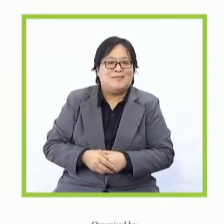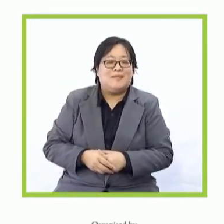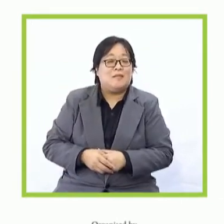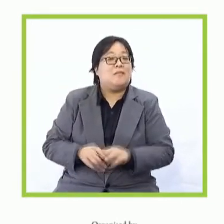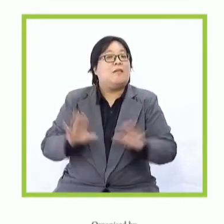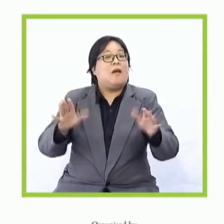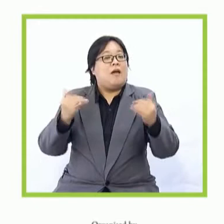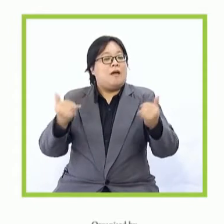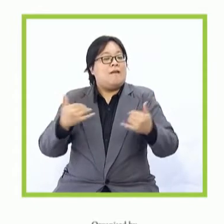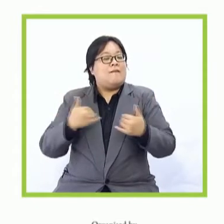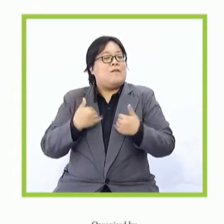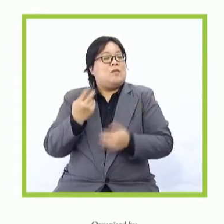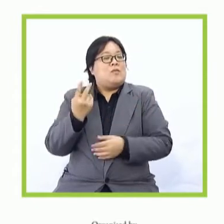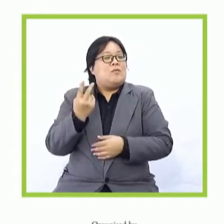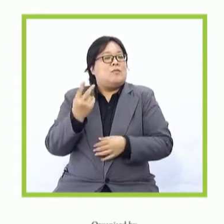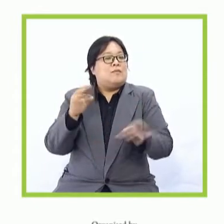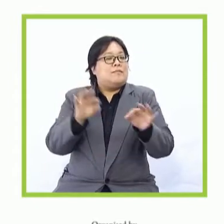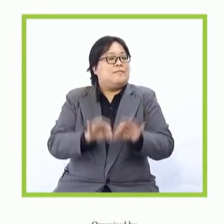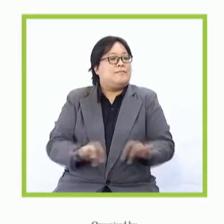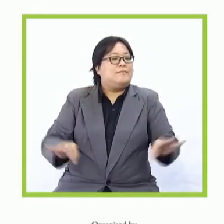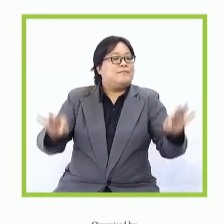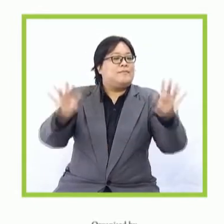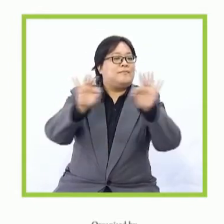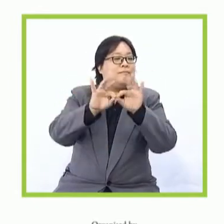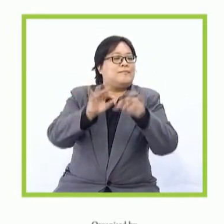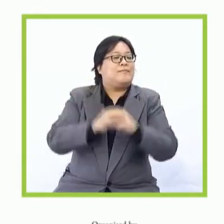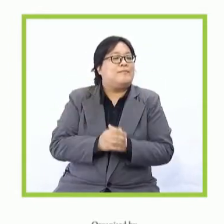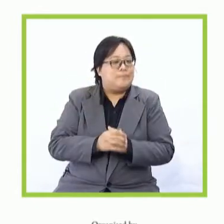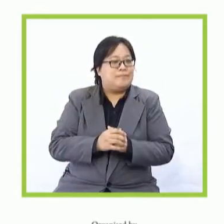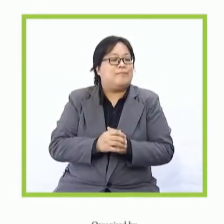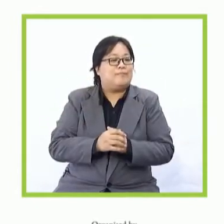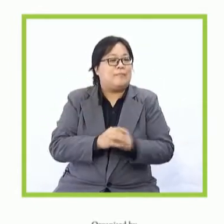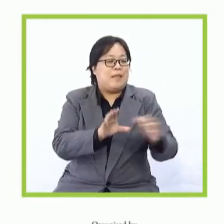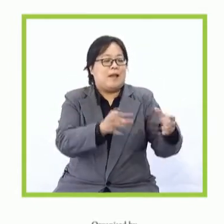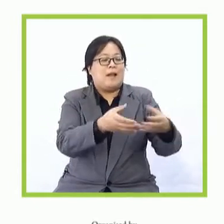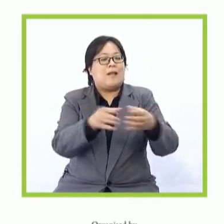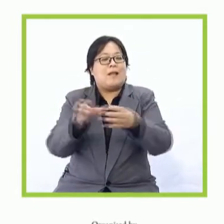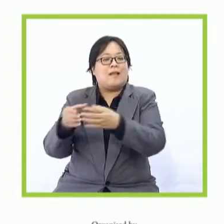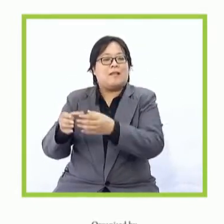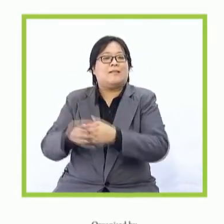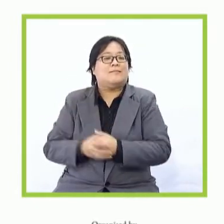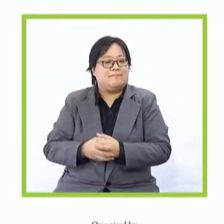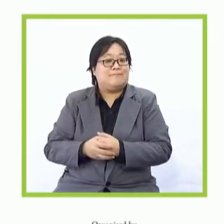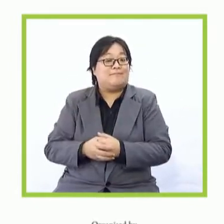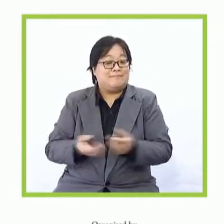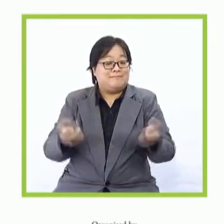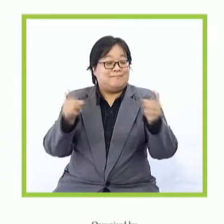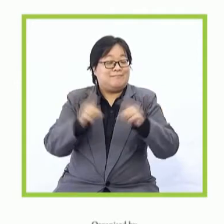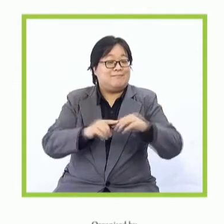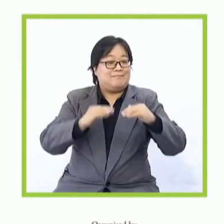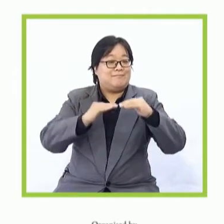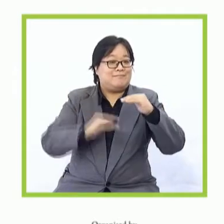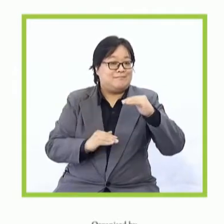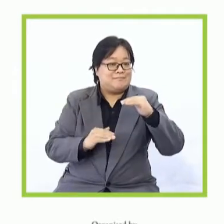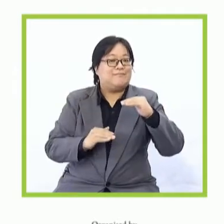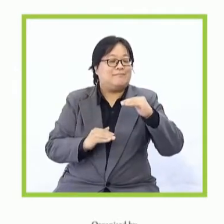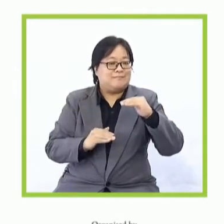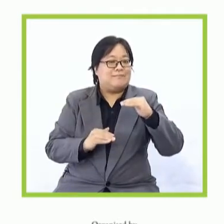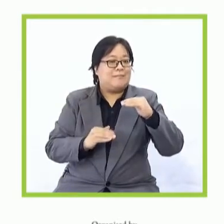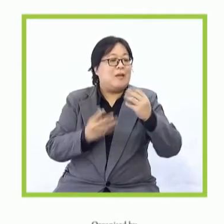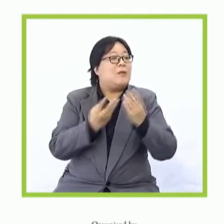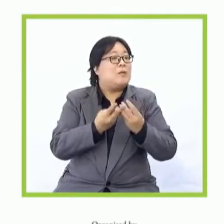Now, there are two major blocks or clusters of when inequality has been